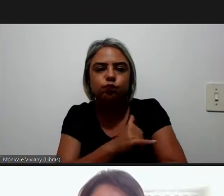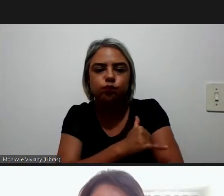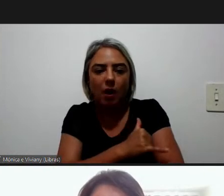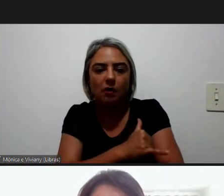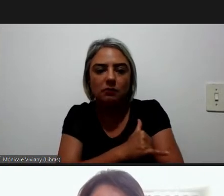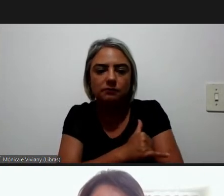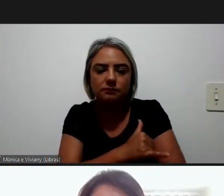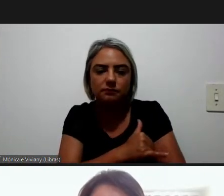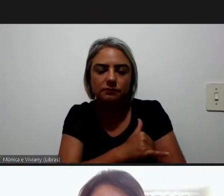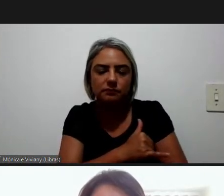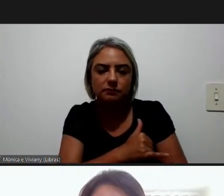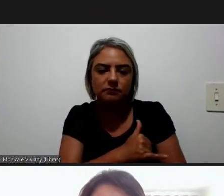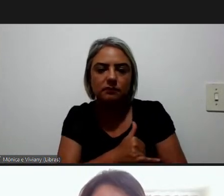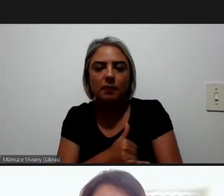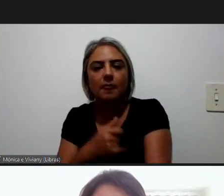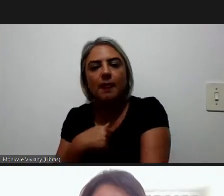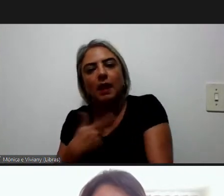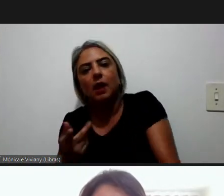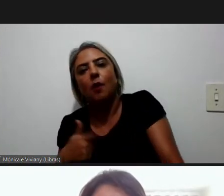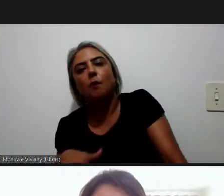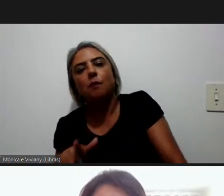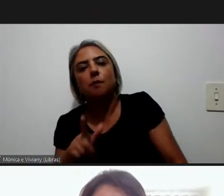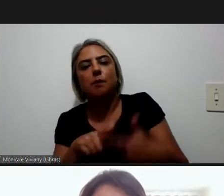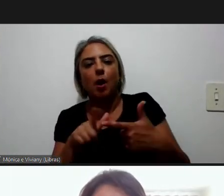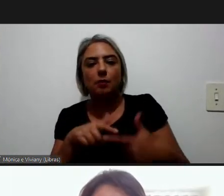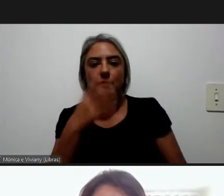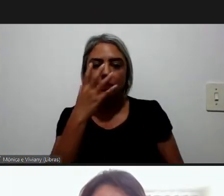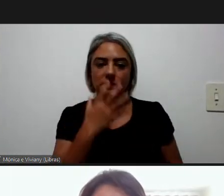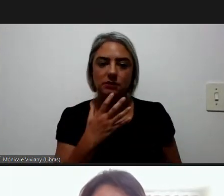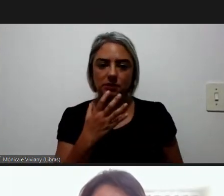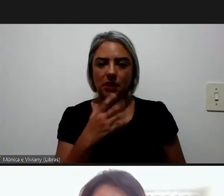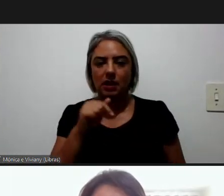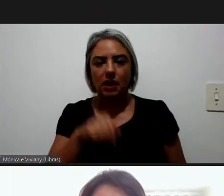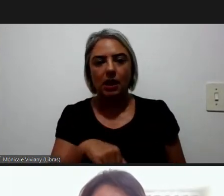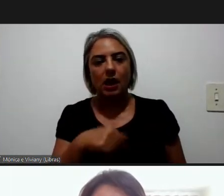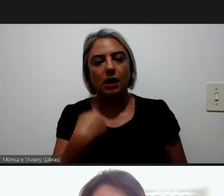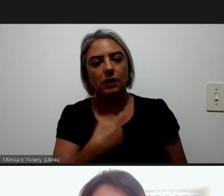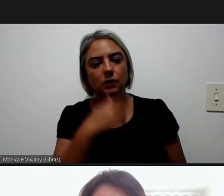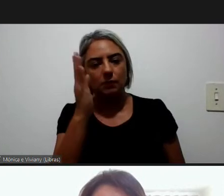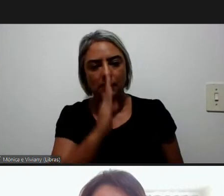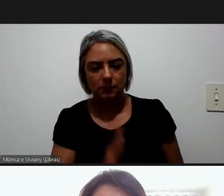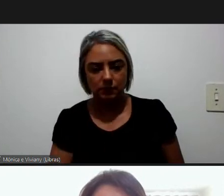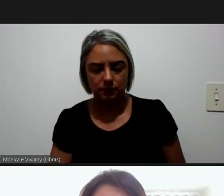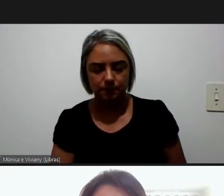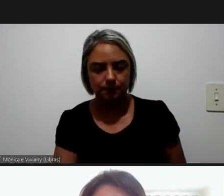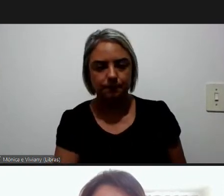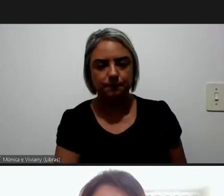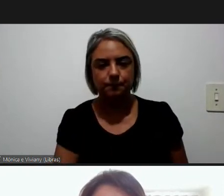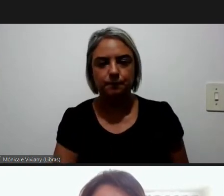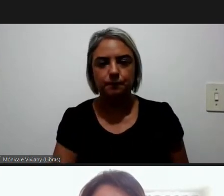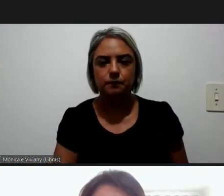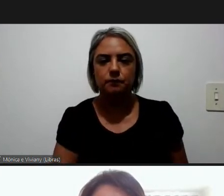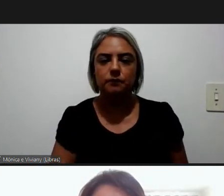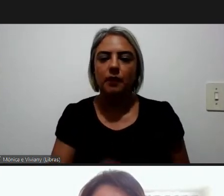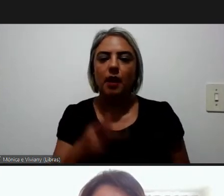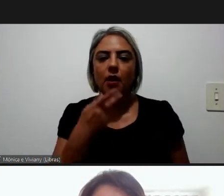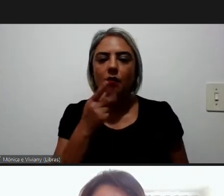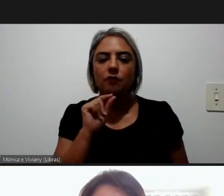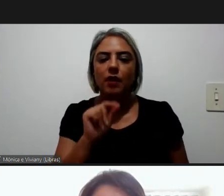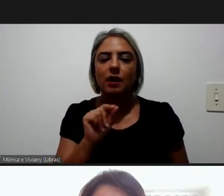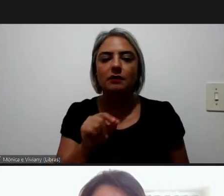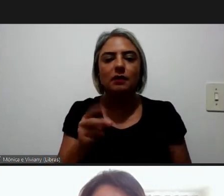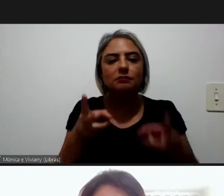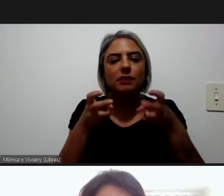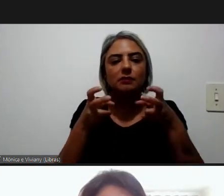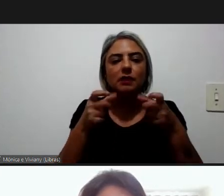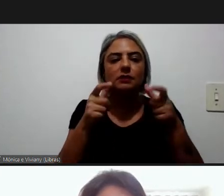we have a population that is obese, and which is a very serious issue here in our country. And you